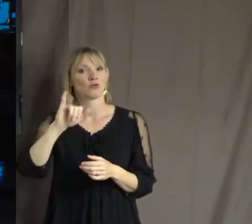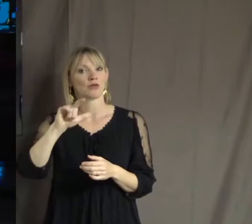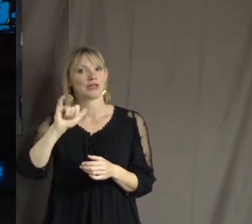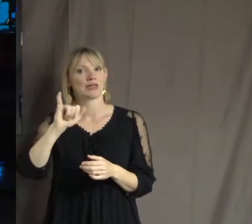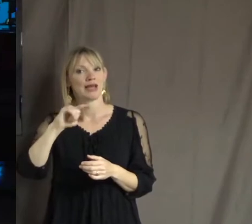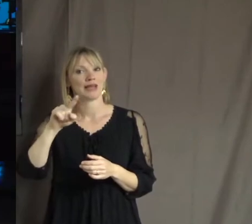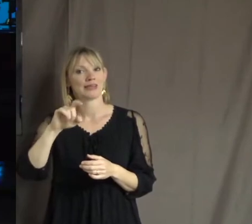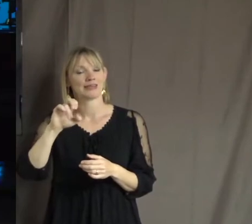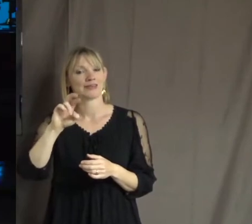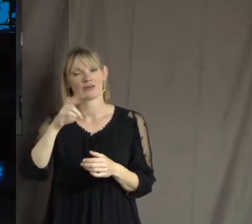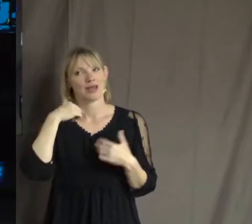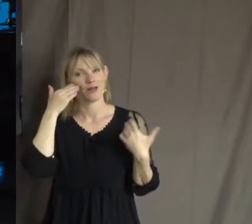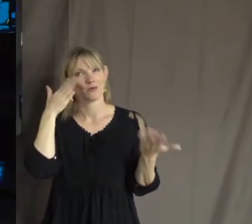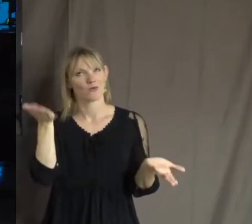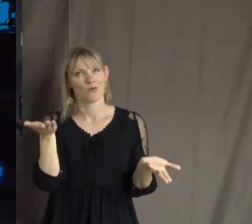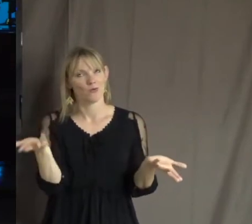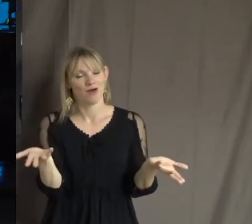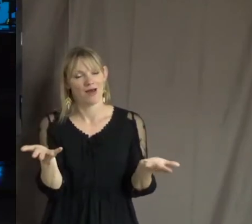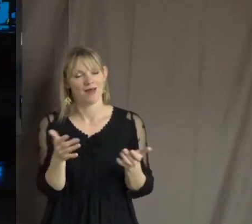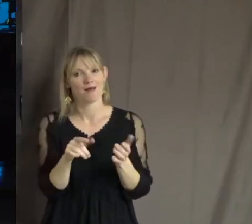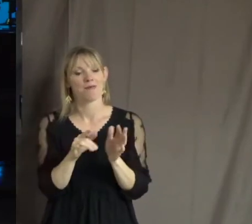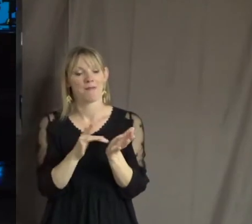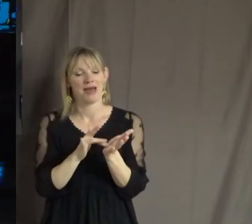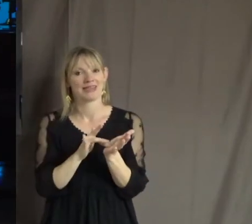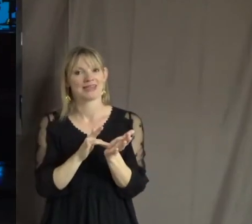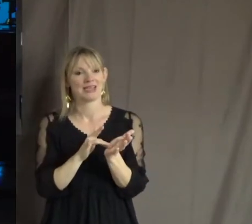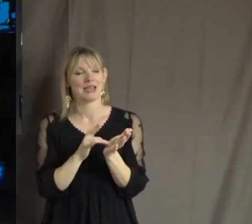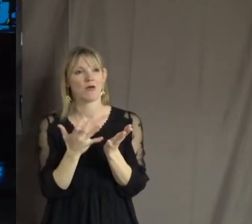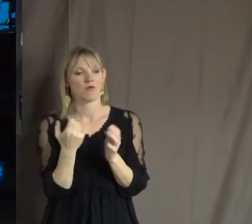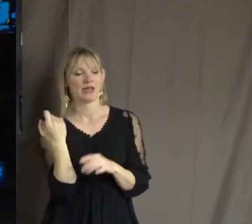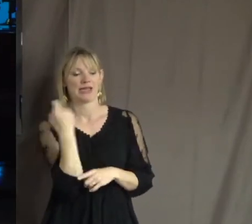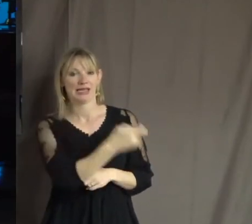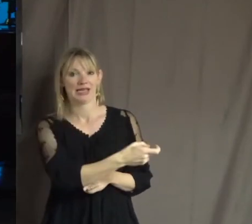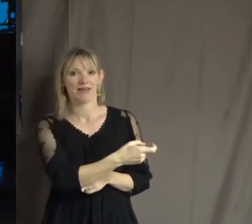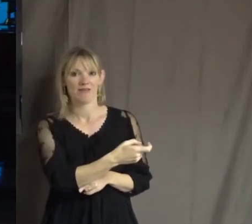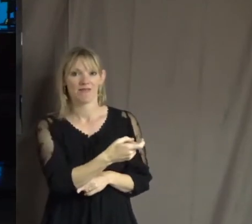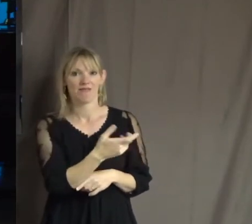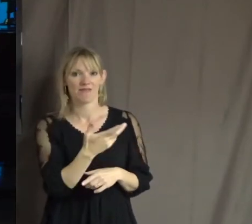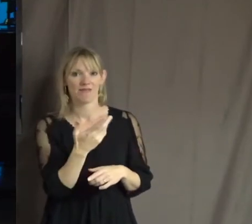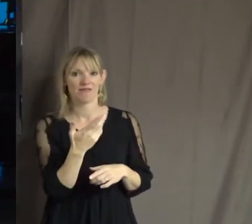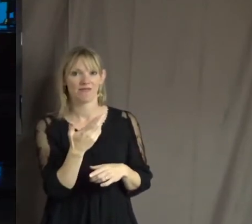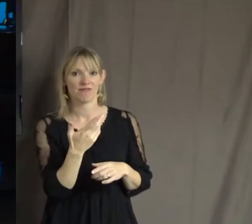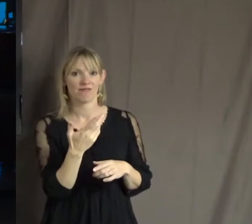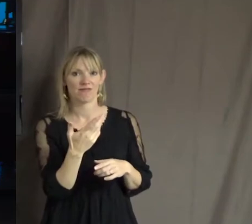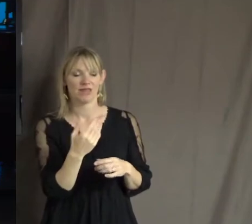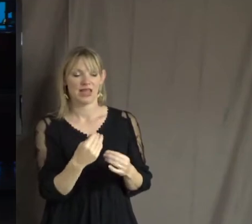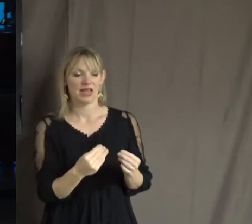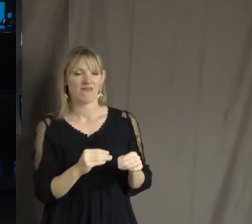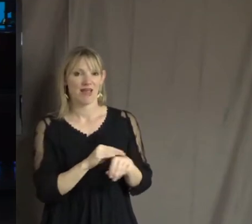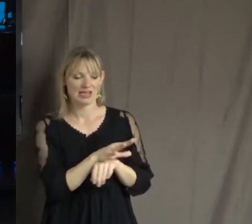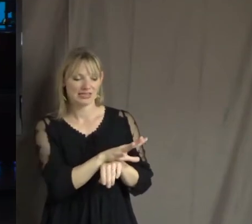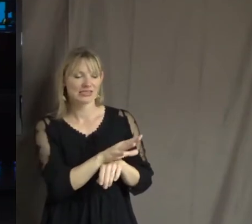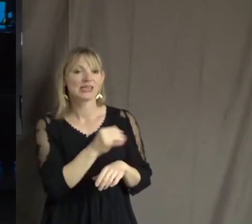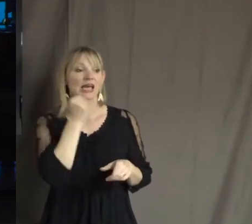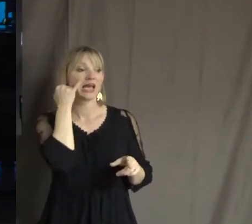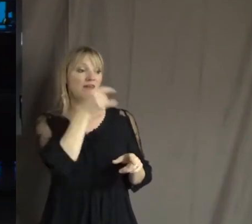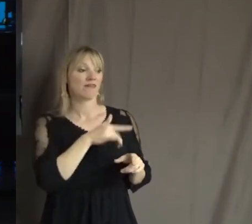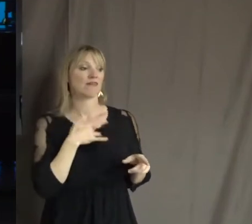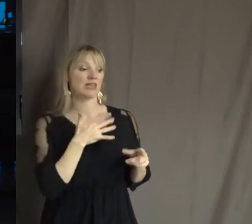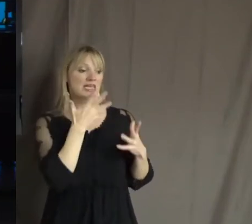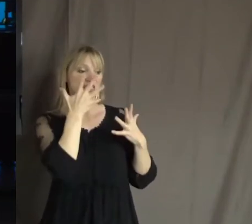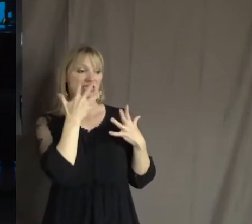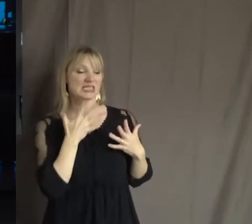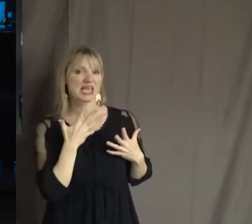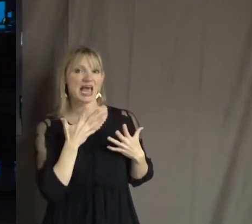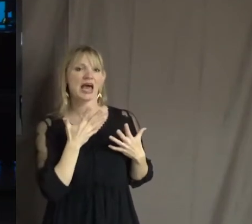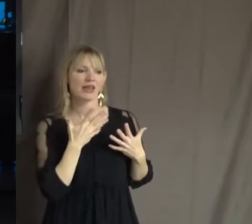know. But he said, "I want to give you this word of advice. If you are sad, I want